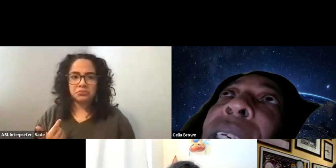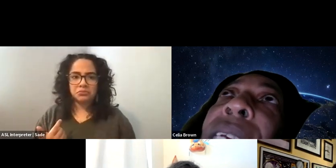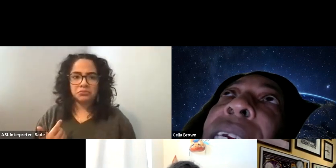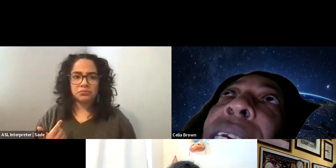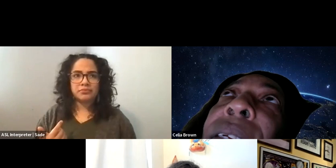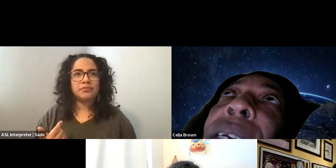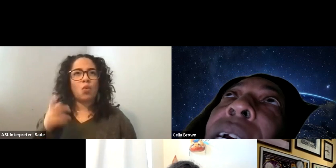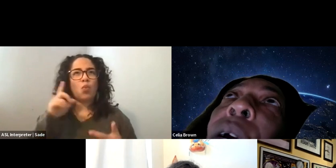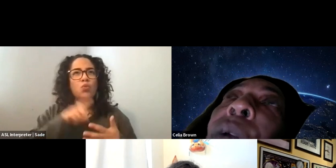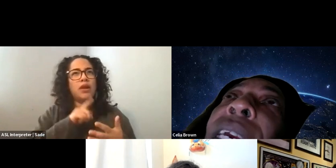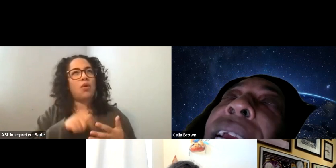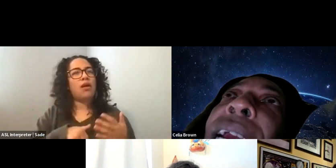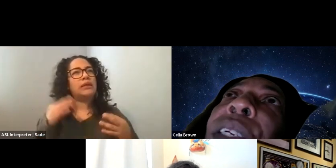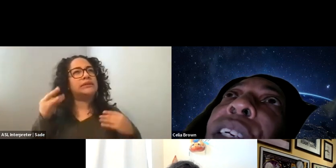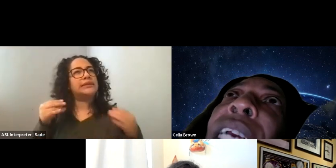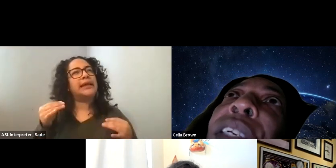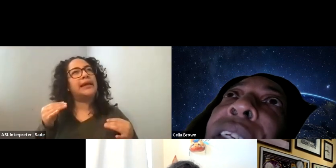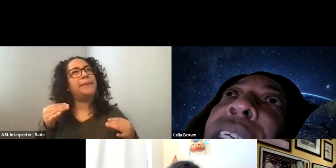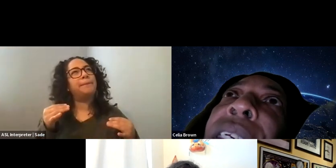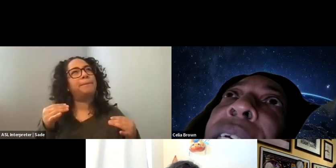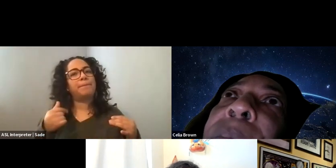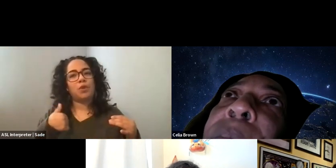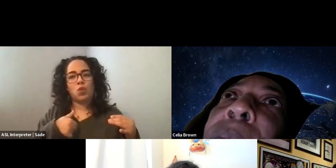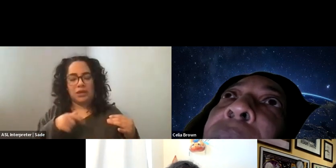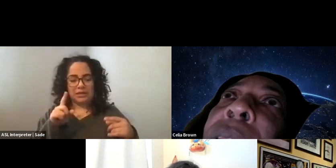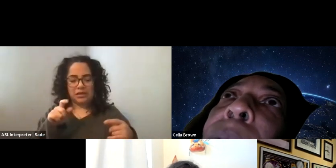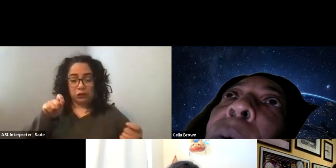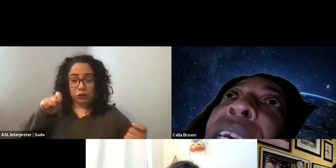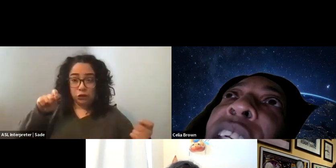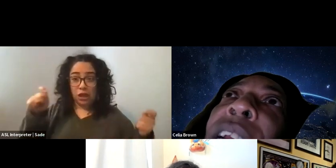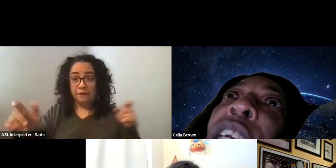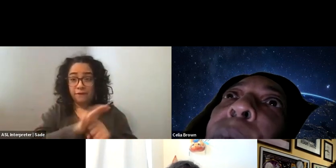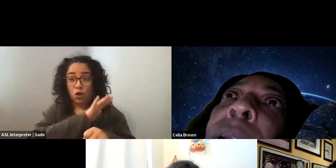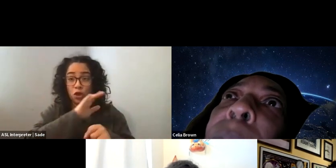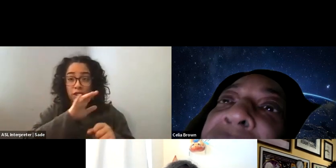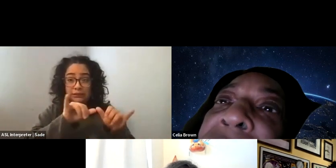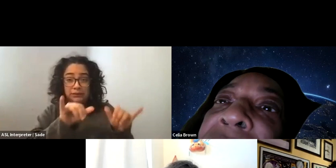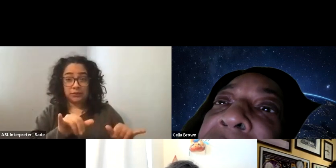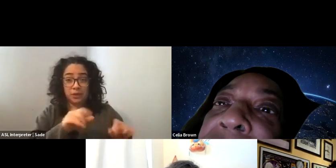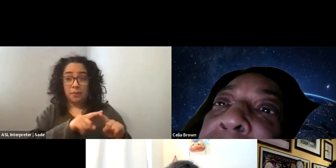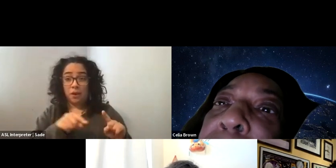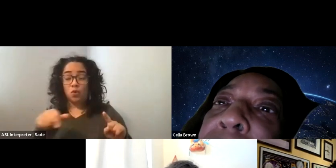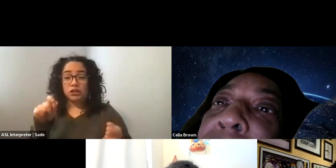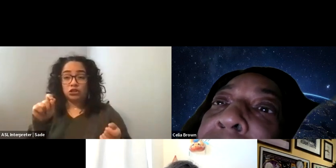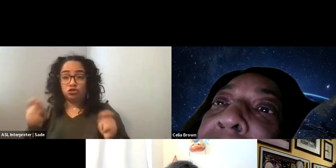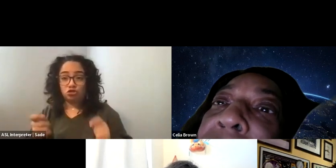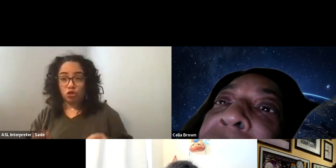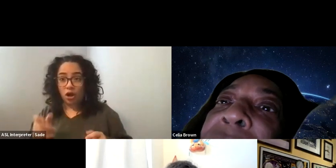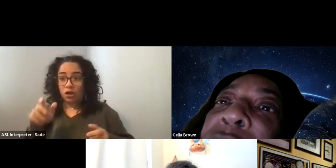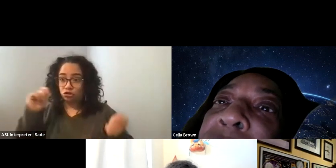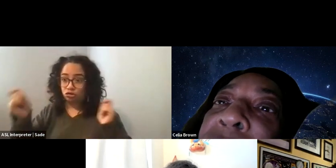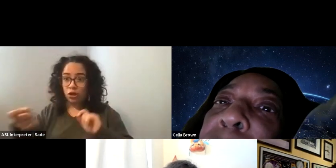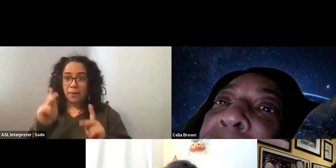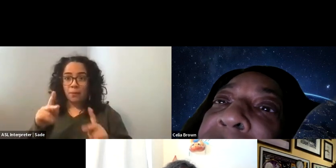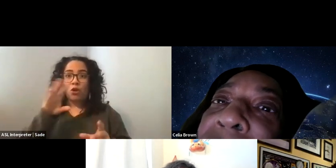I was thinking is, we can't change the system, but we can change people in the system. And I